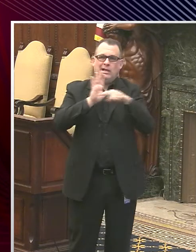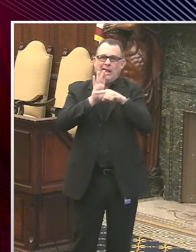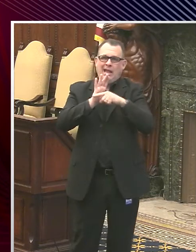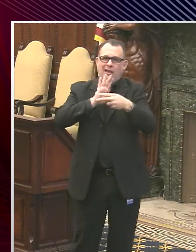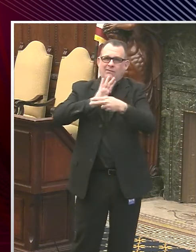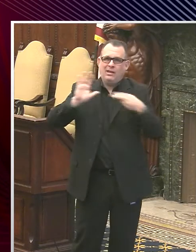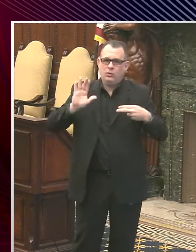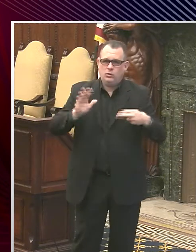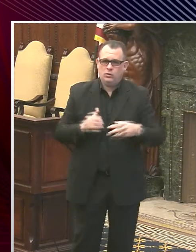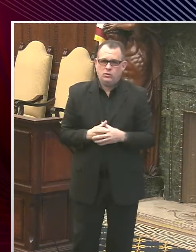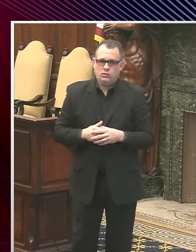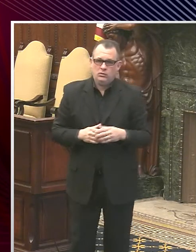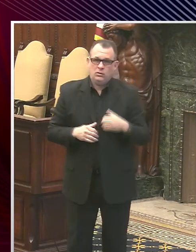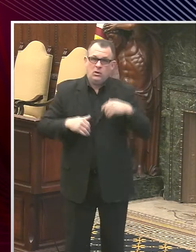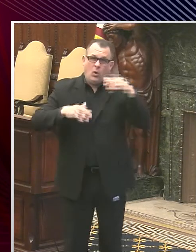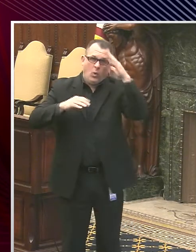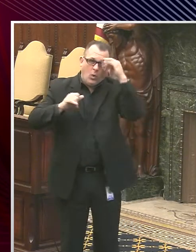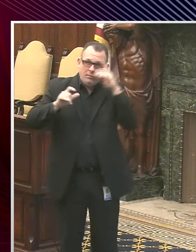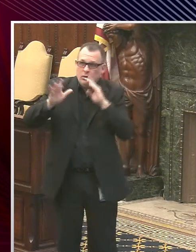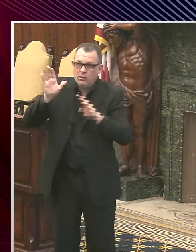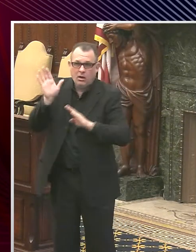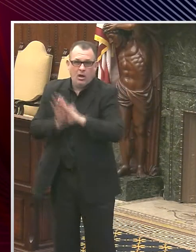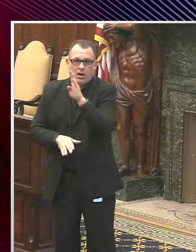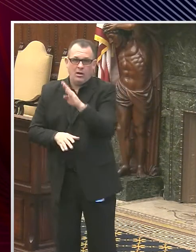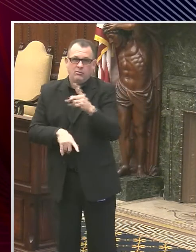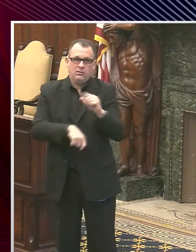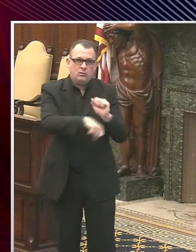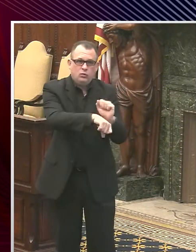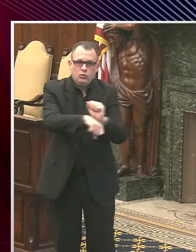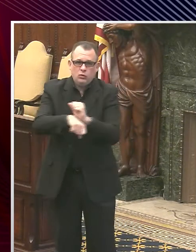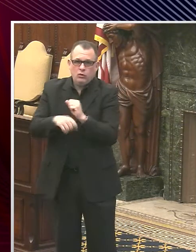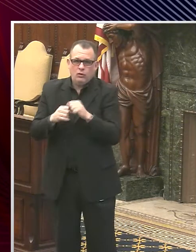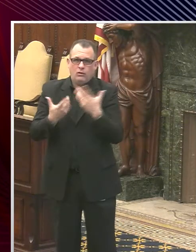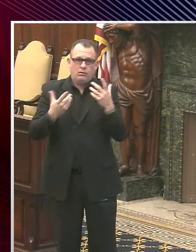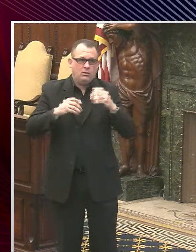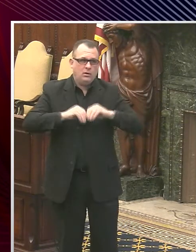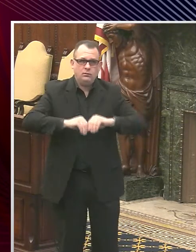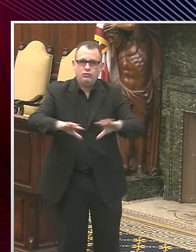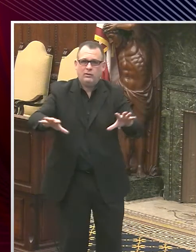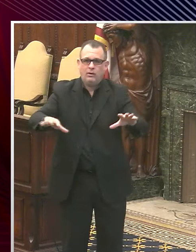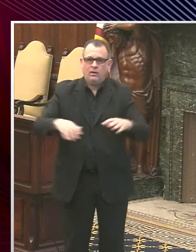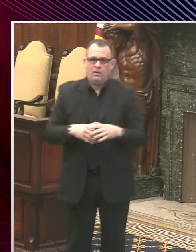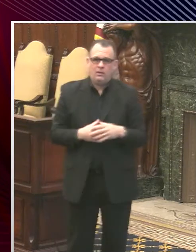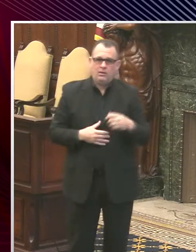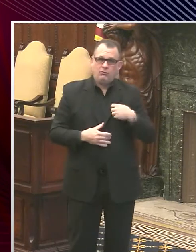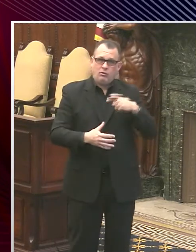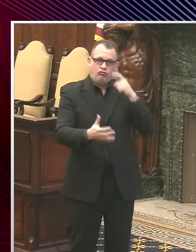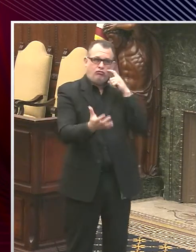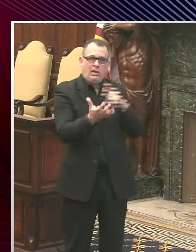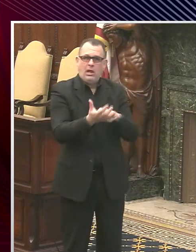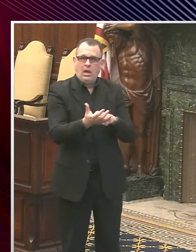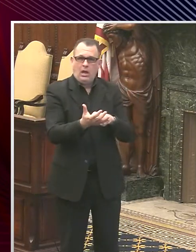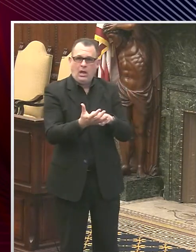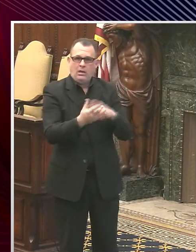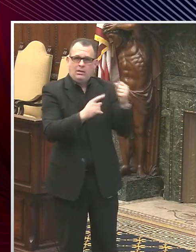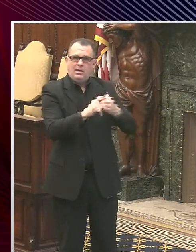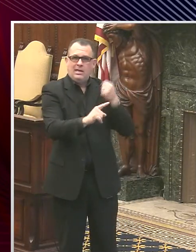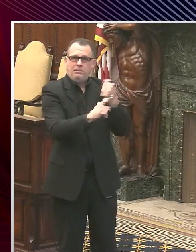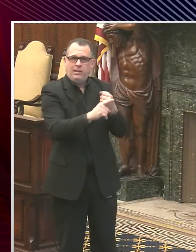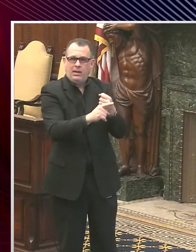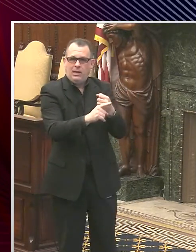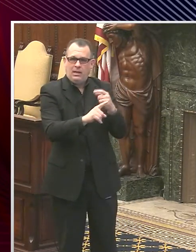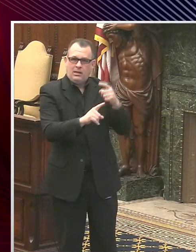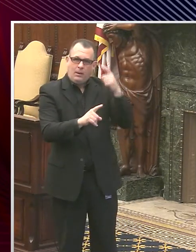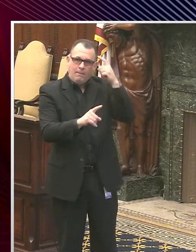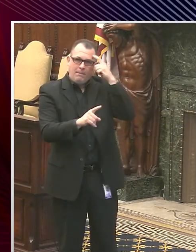hopes rise with expanded efforts to distribute the COVID-19 vaccine, we recognize the impact on mental